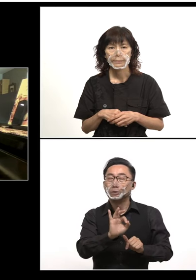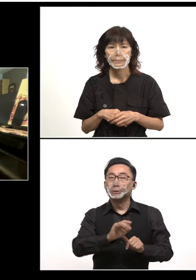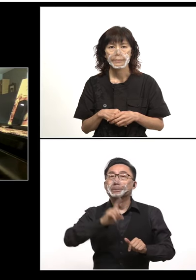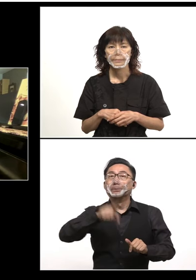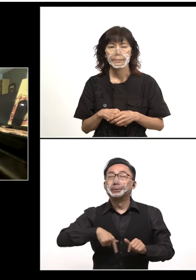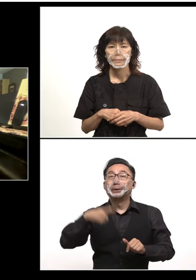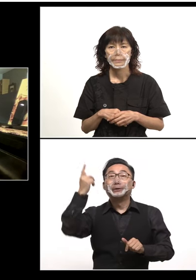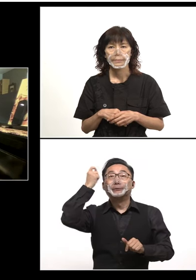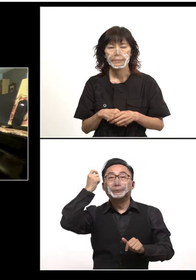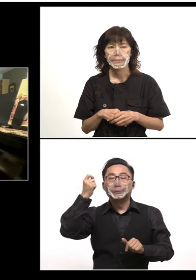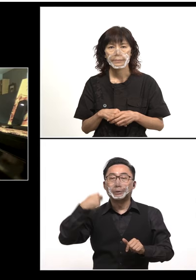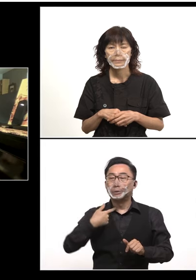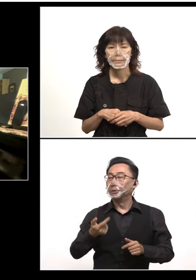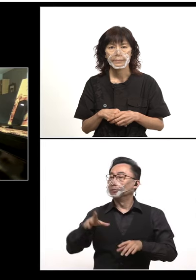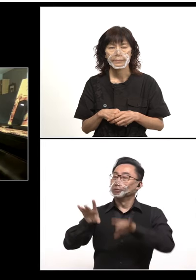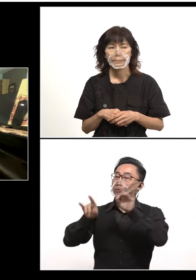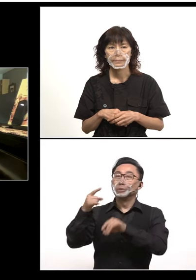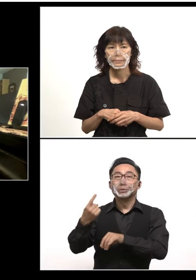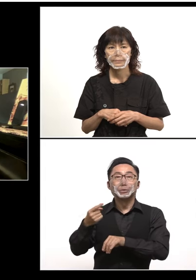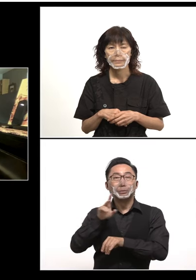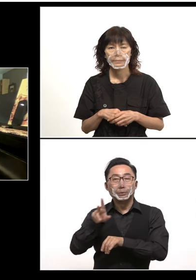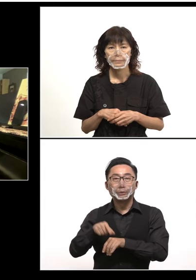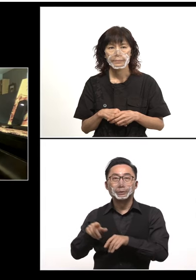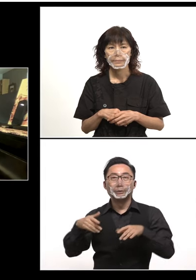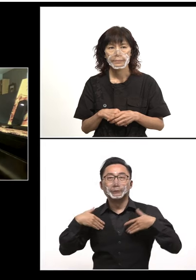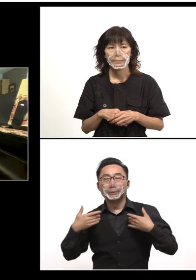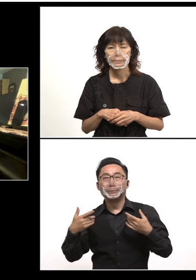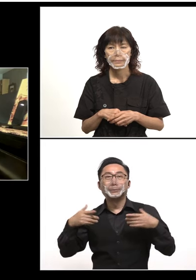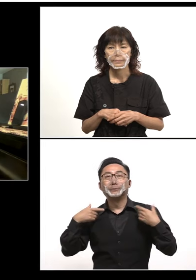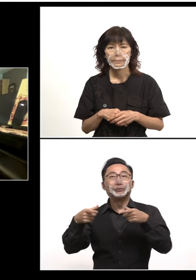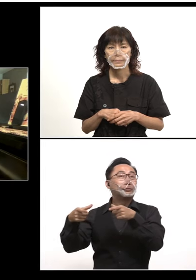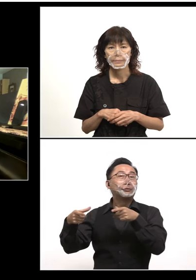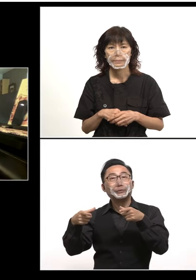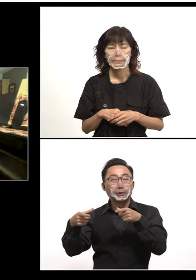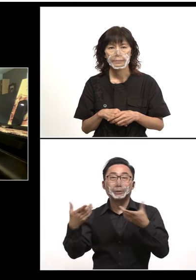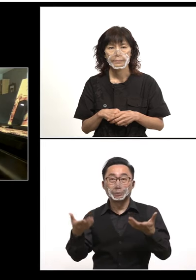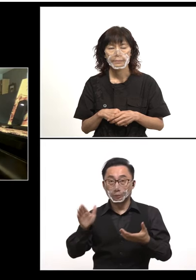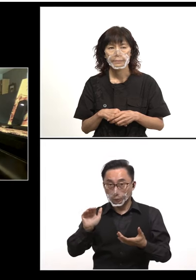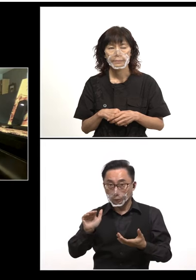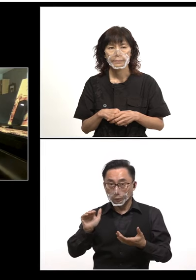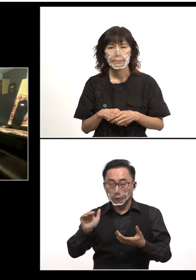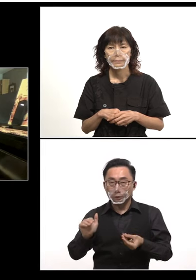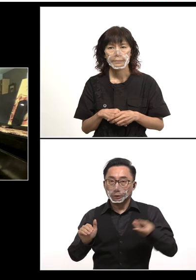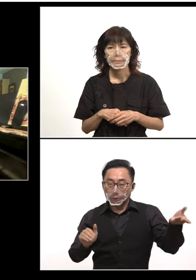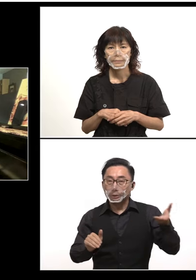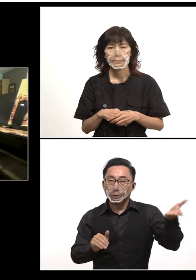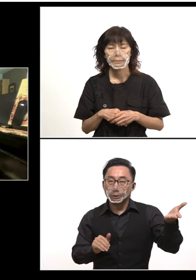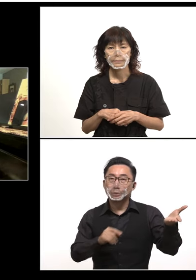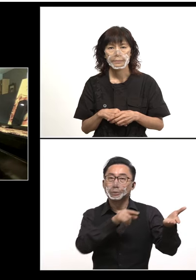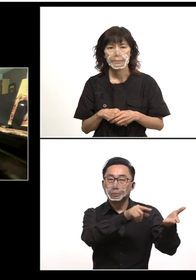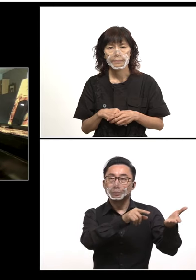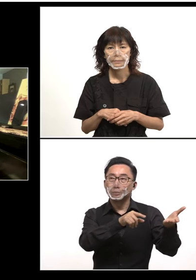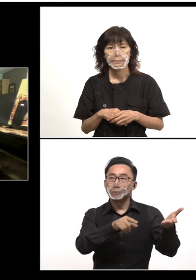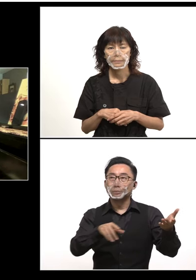piece, Happy Birthday. But he would have to start from any note I would give. I'll start from this one.